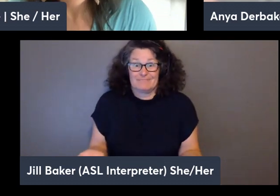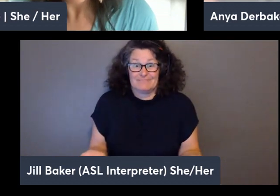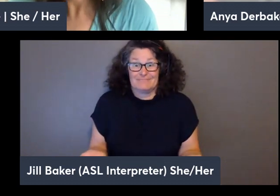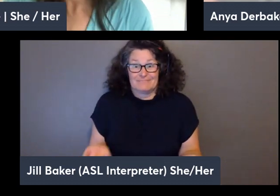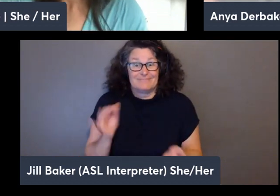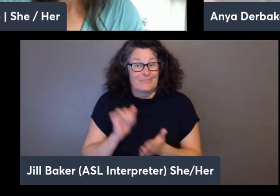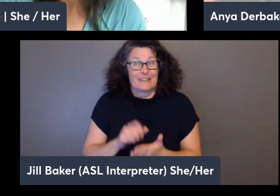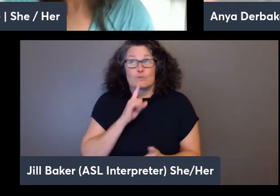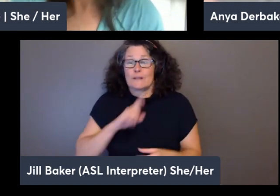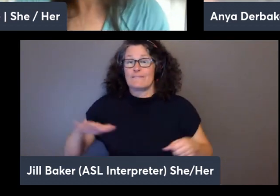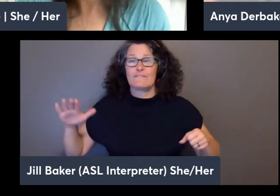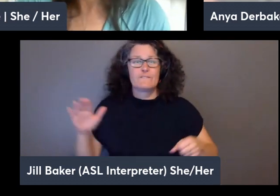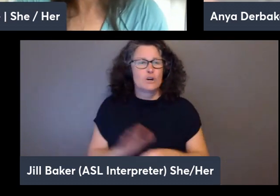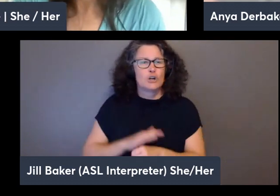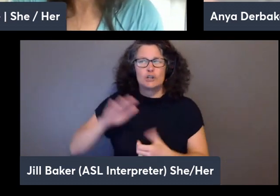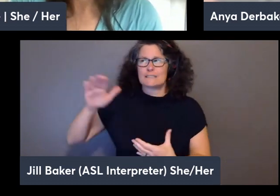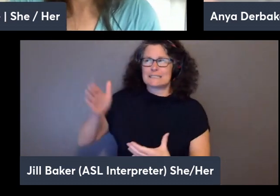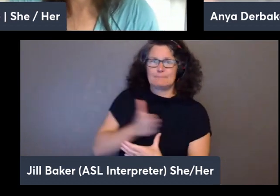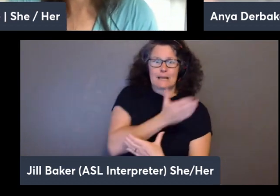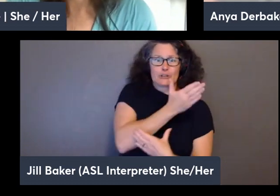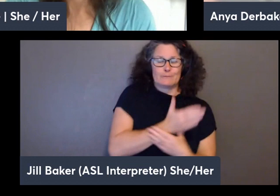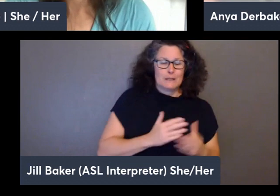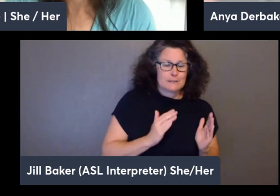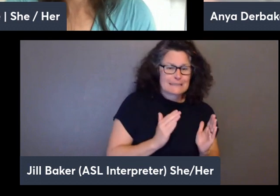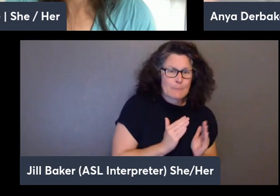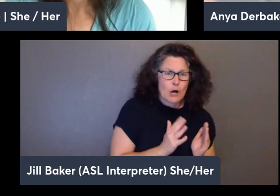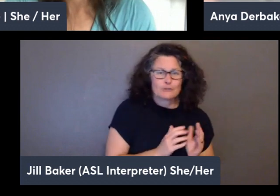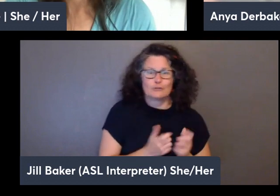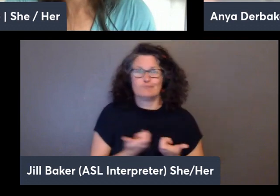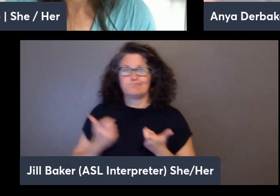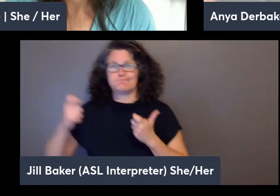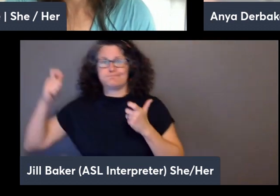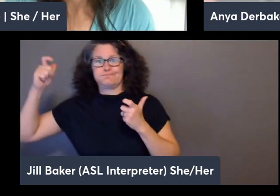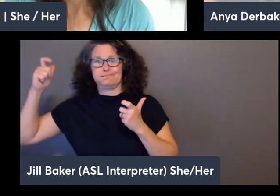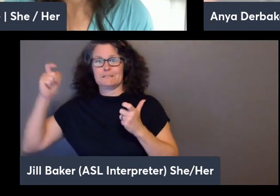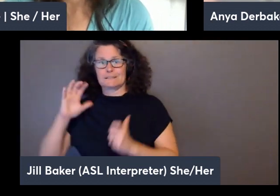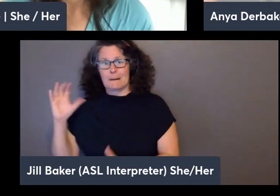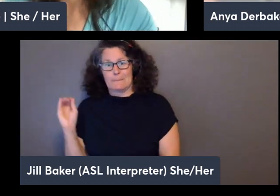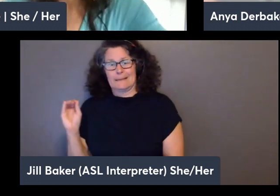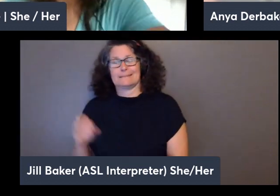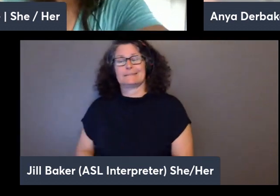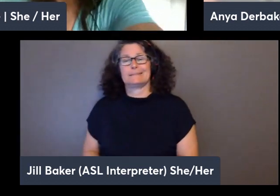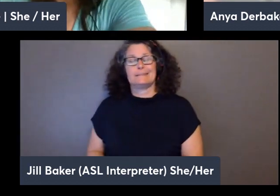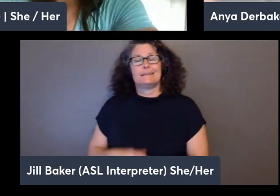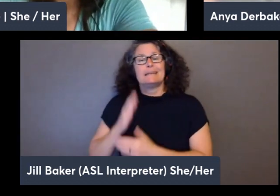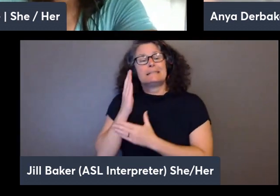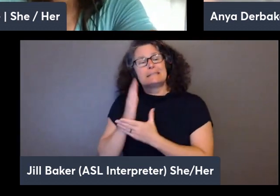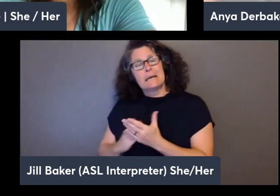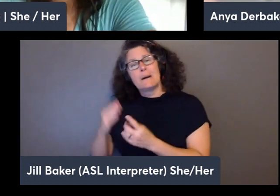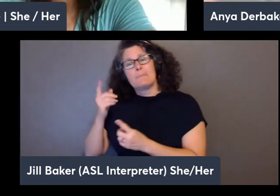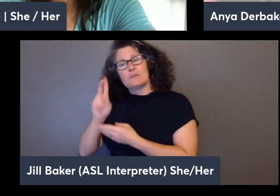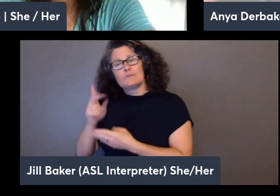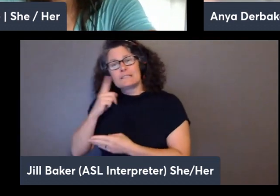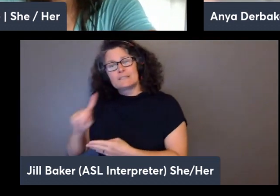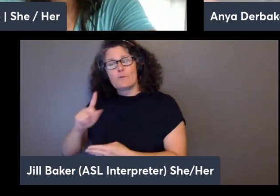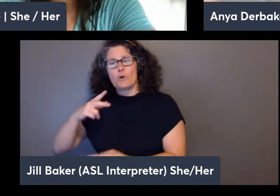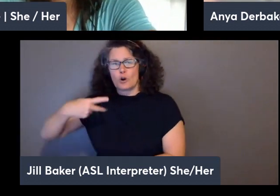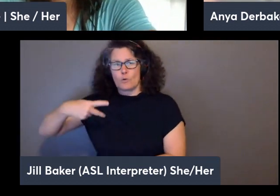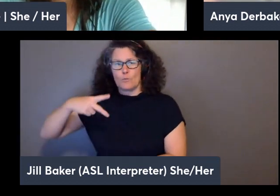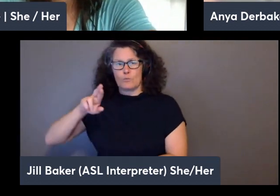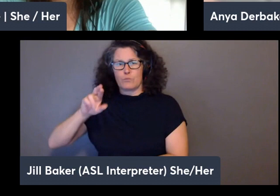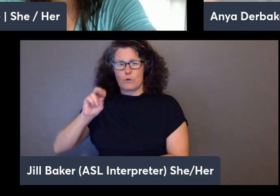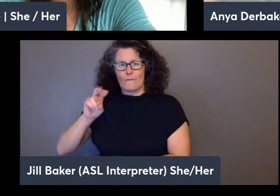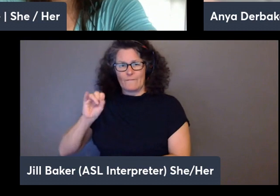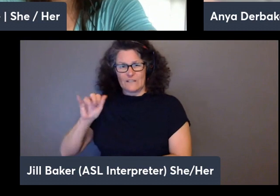it's a full spectrum from startup to big enterprises. Some of the big enterprises also use us for not just provisioning, but for account baselining.